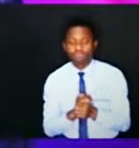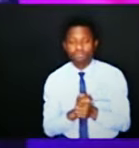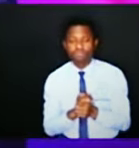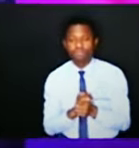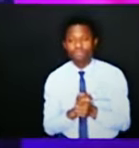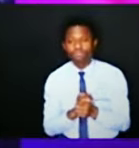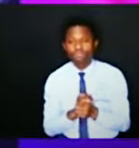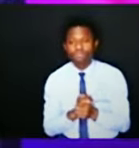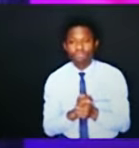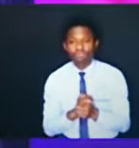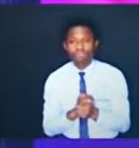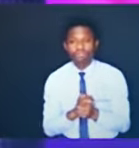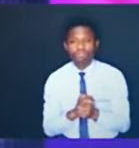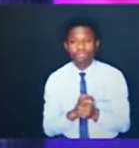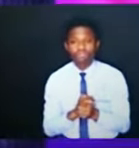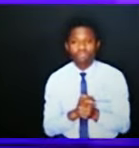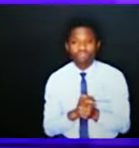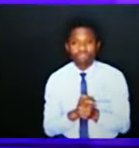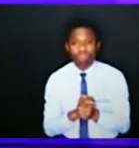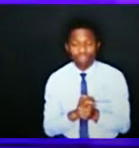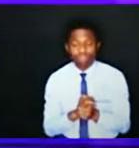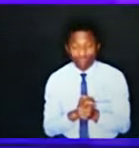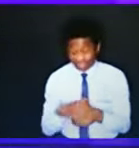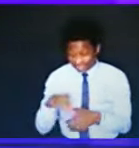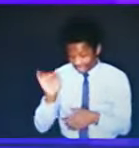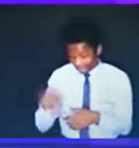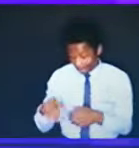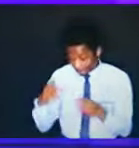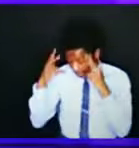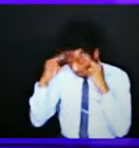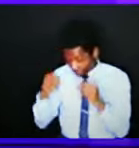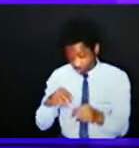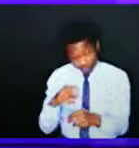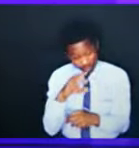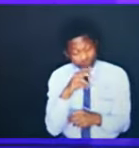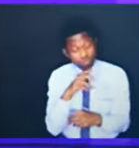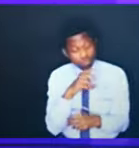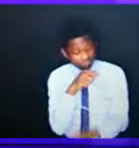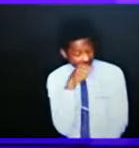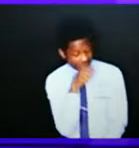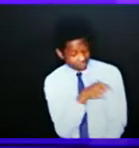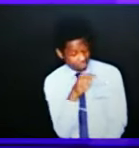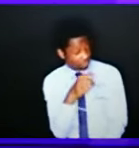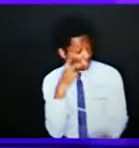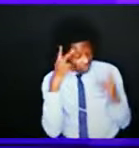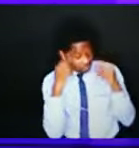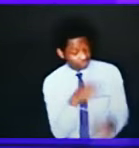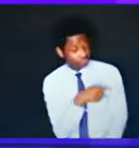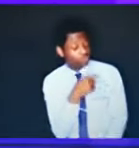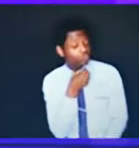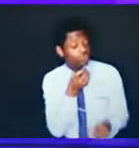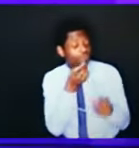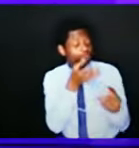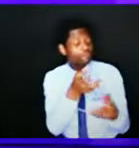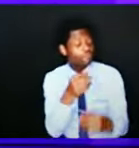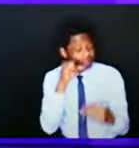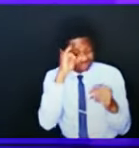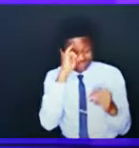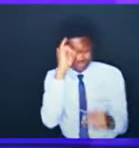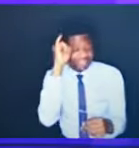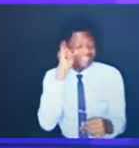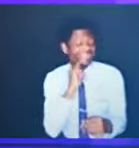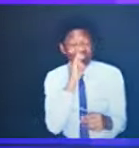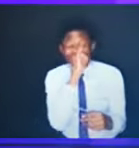emfrisia aduanan. This is the Moses who told the Israelite, God will raise up for you a